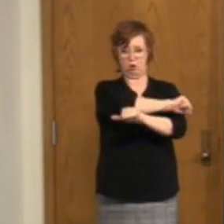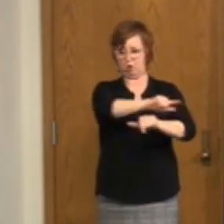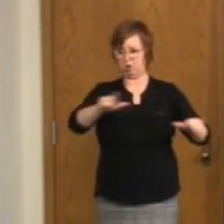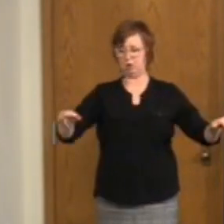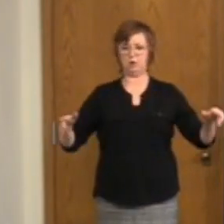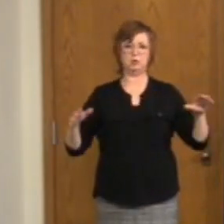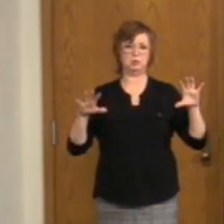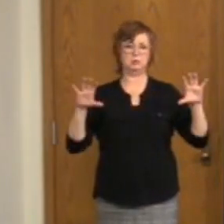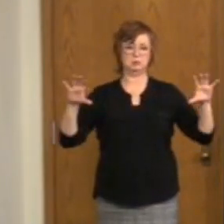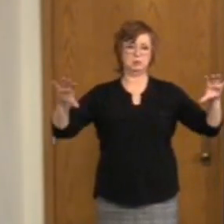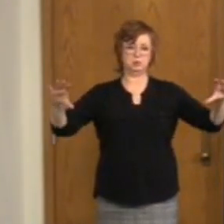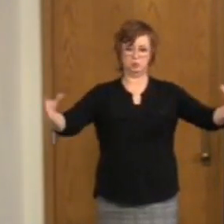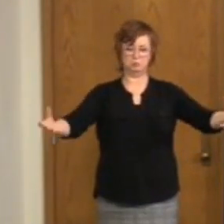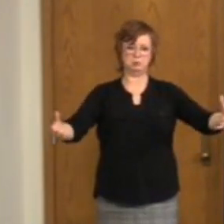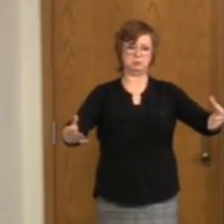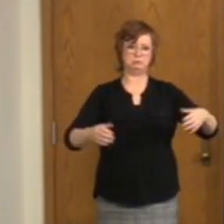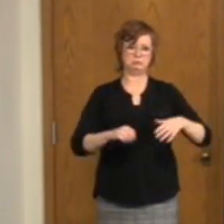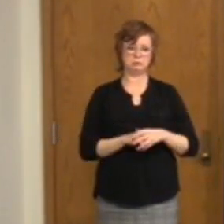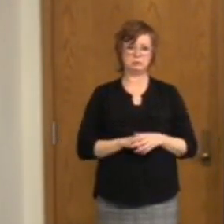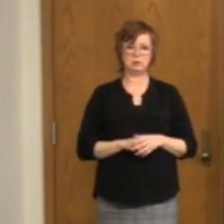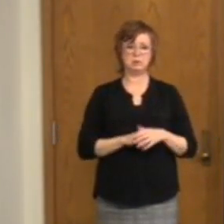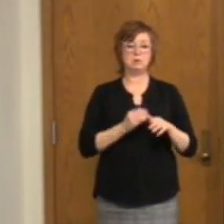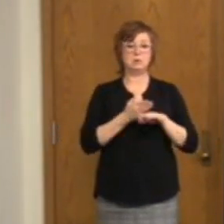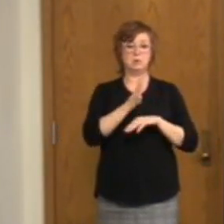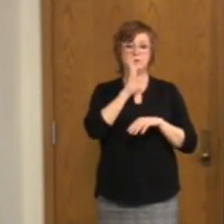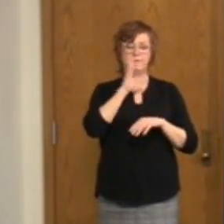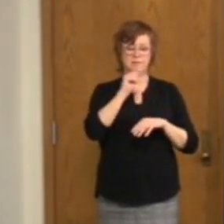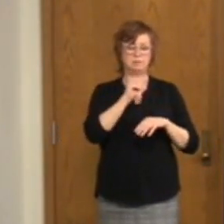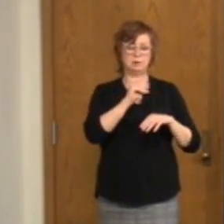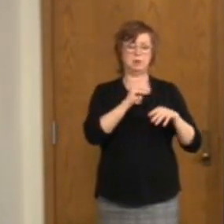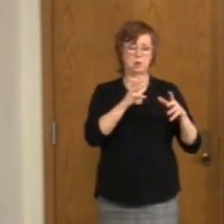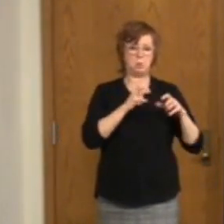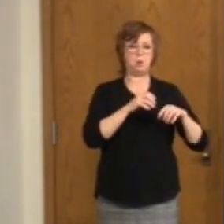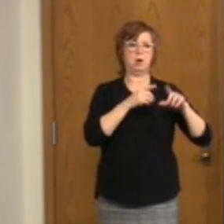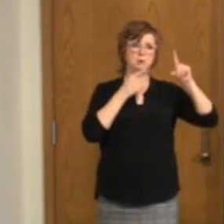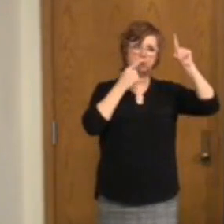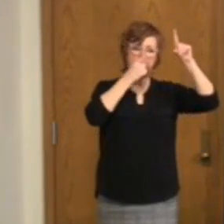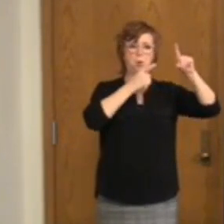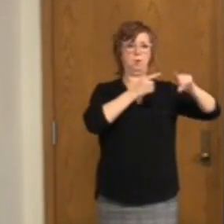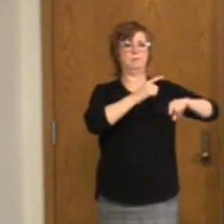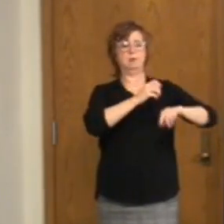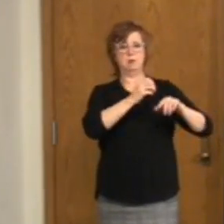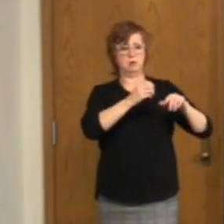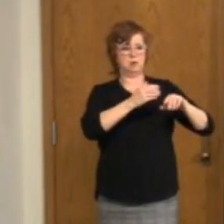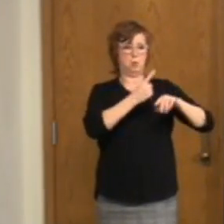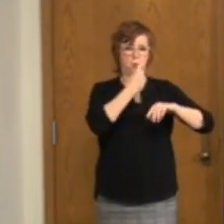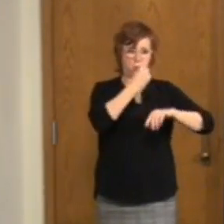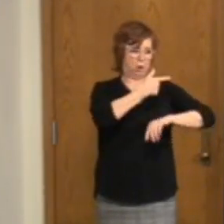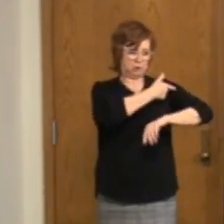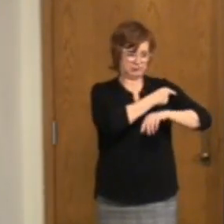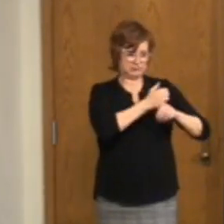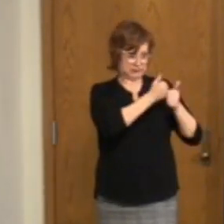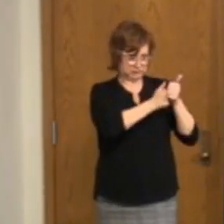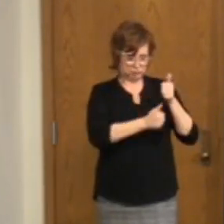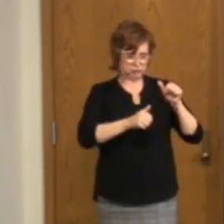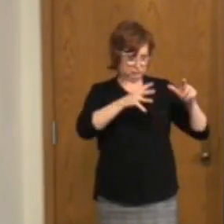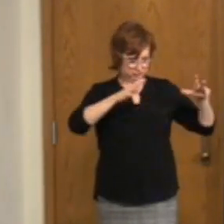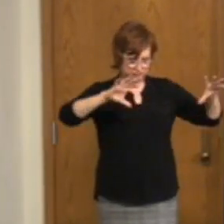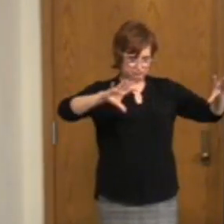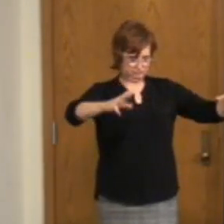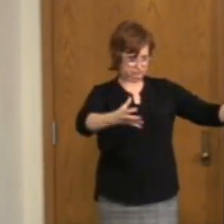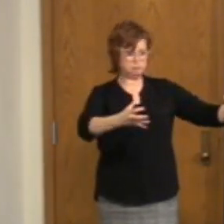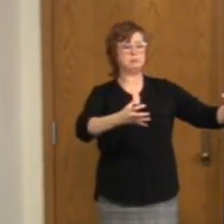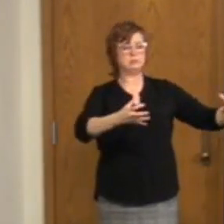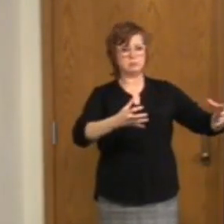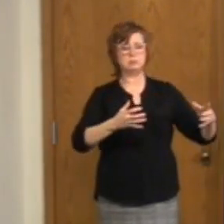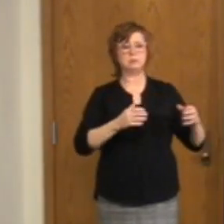have the opportunity to get fully protected by one dose of vaccine as we gradually reopen, and if required. We've always